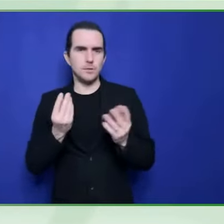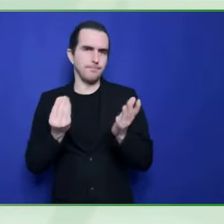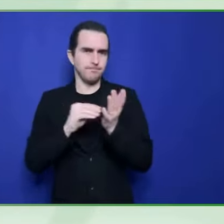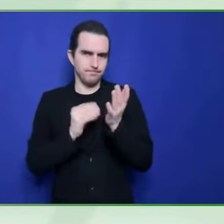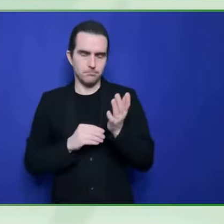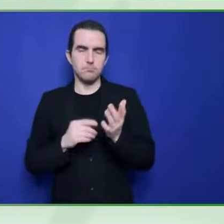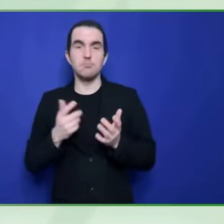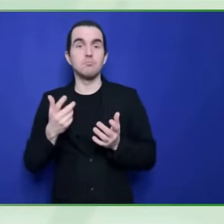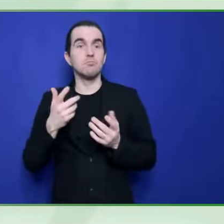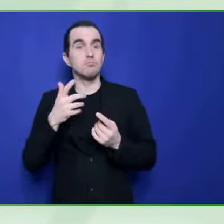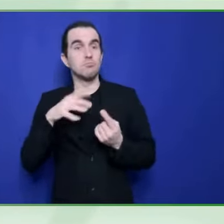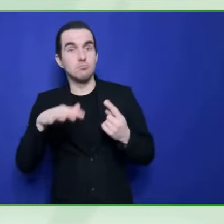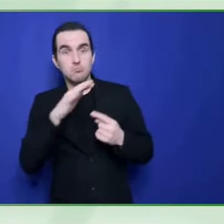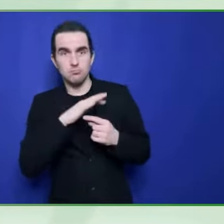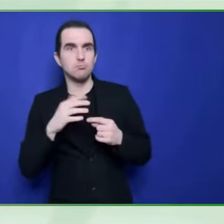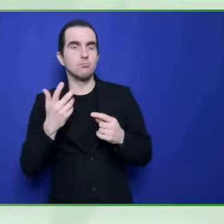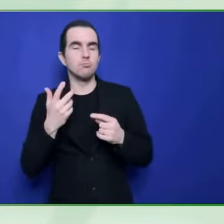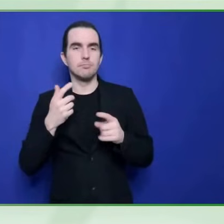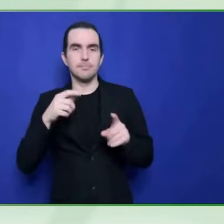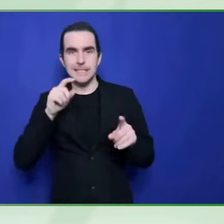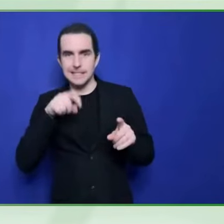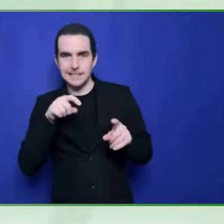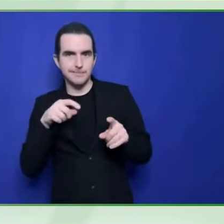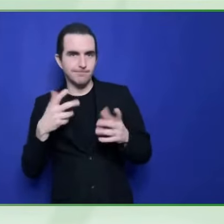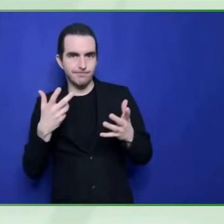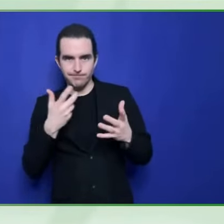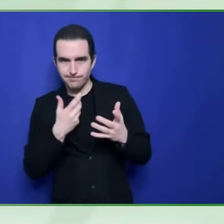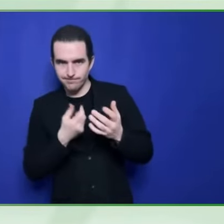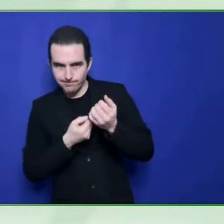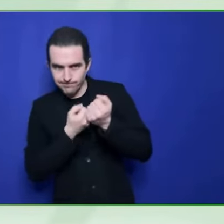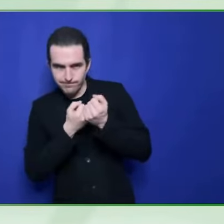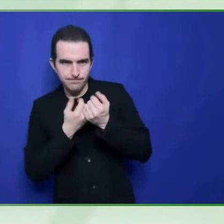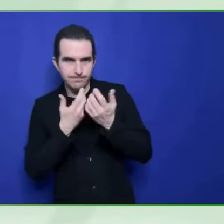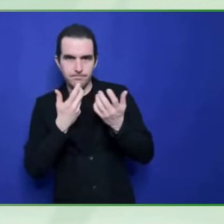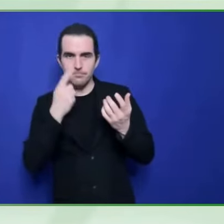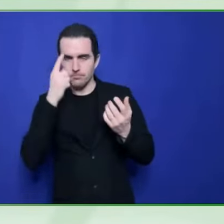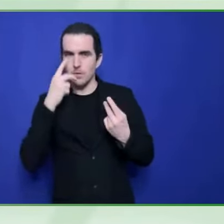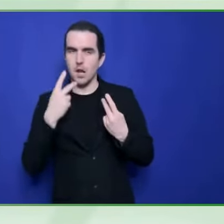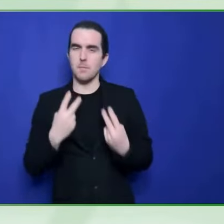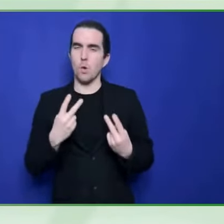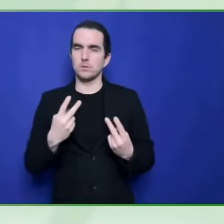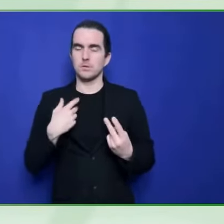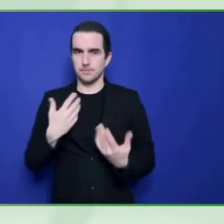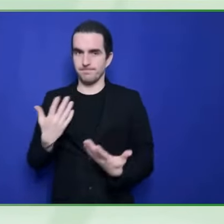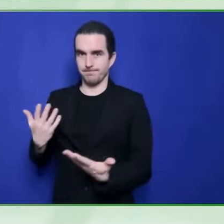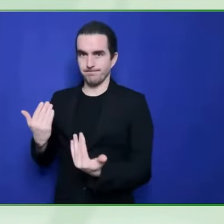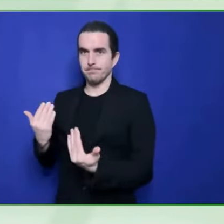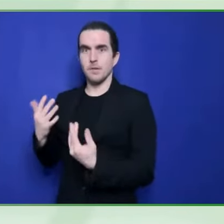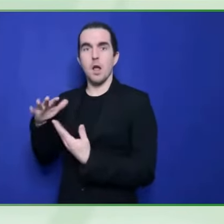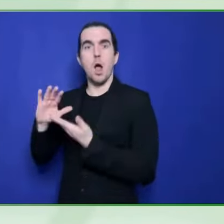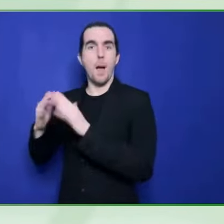who are really impacted by this data collection. Next slide, please.